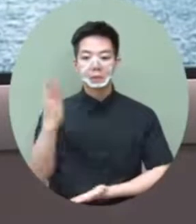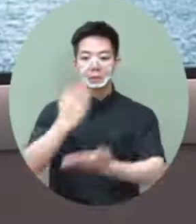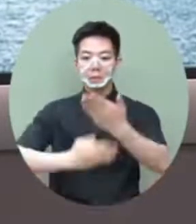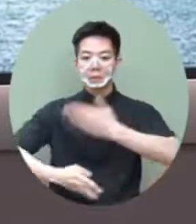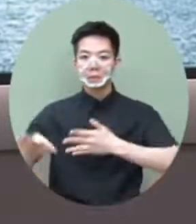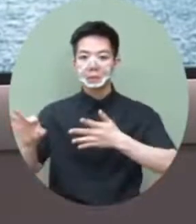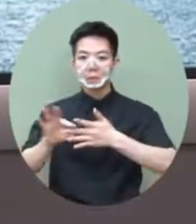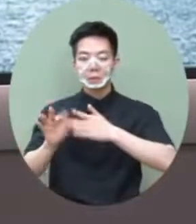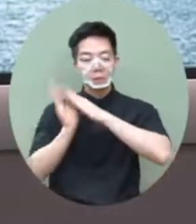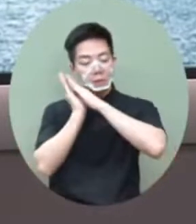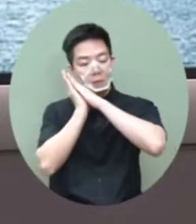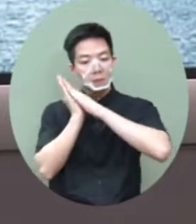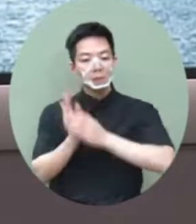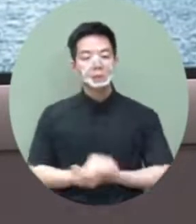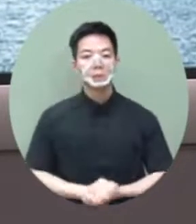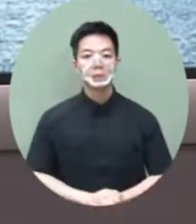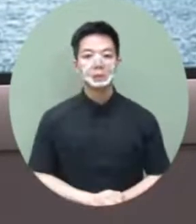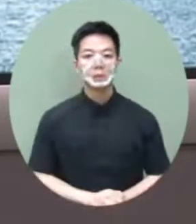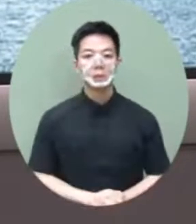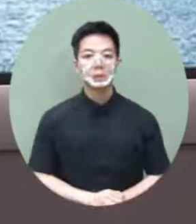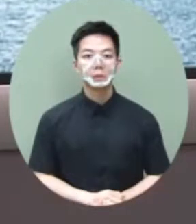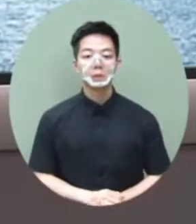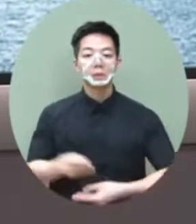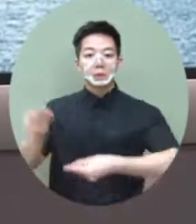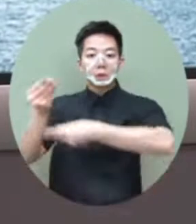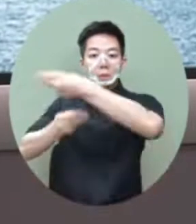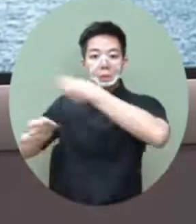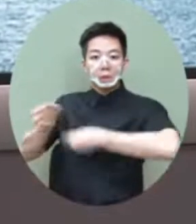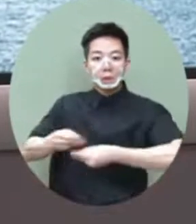patient residing in a care home for the disabled,